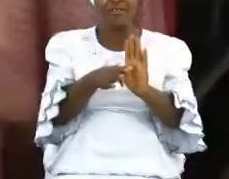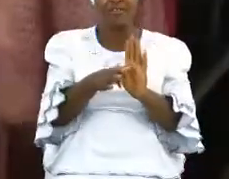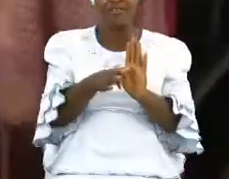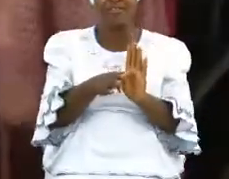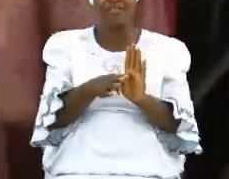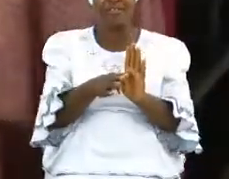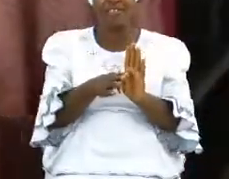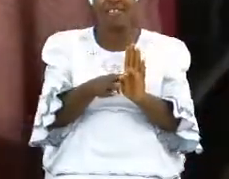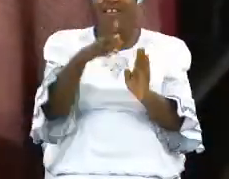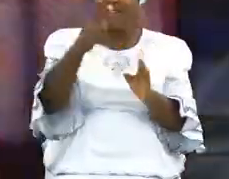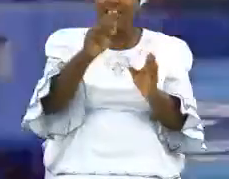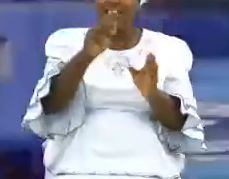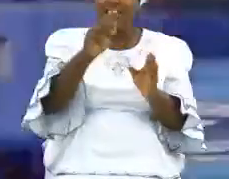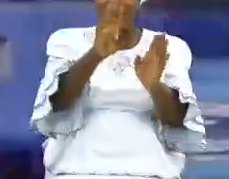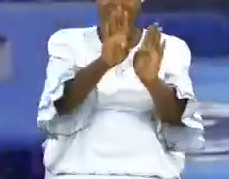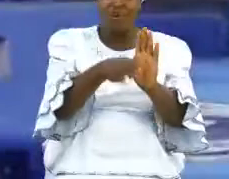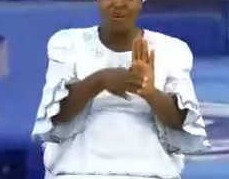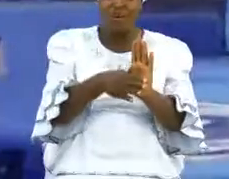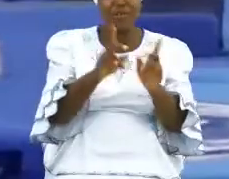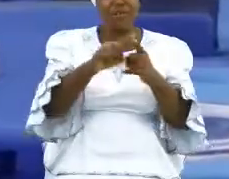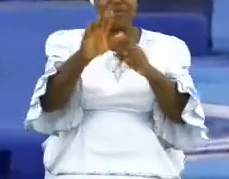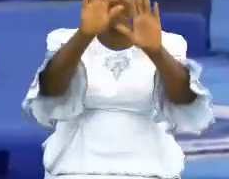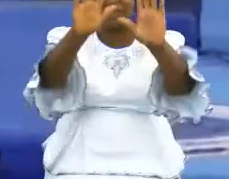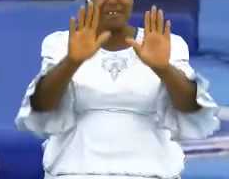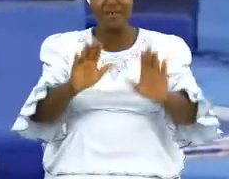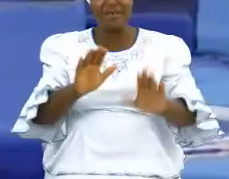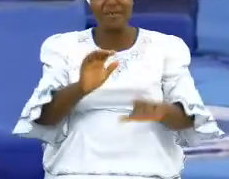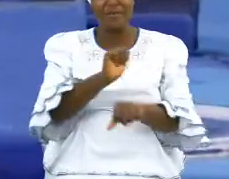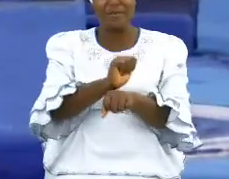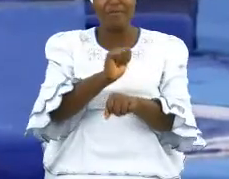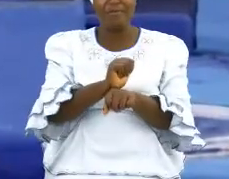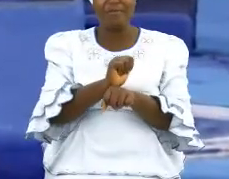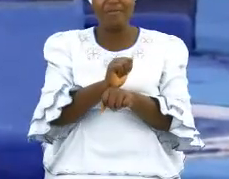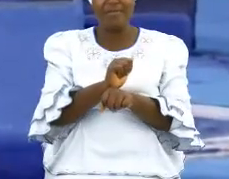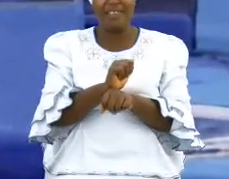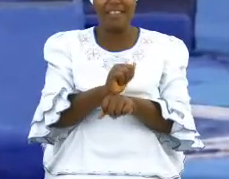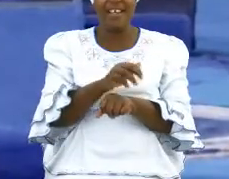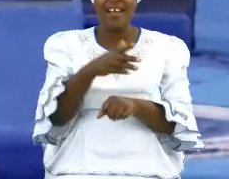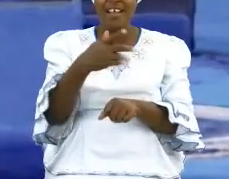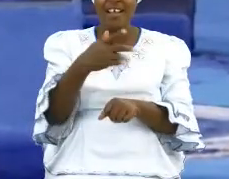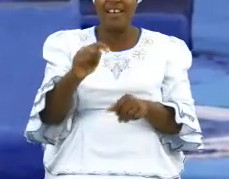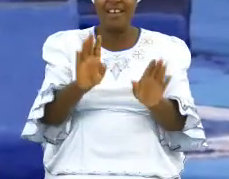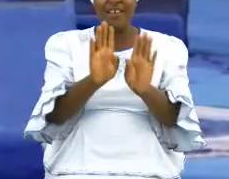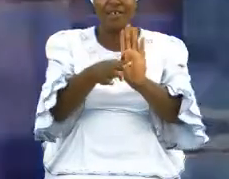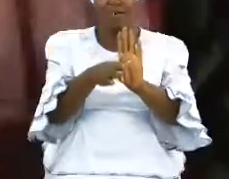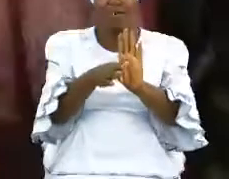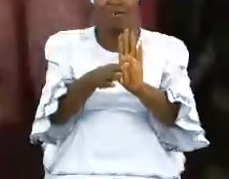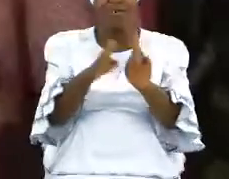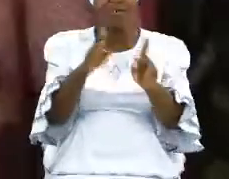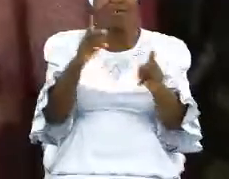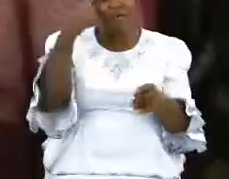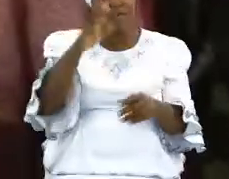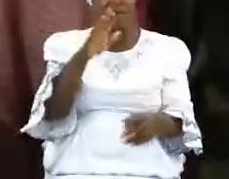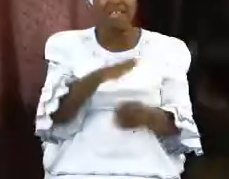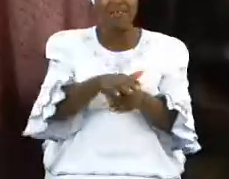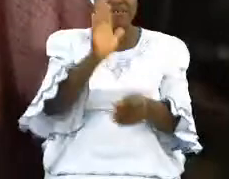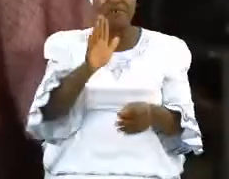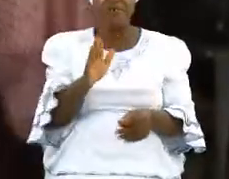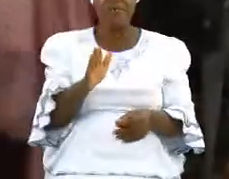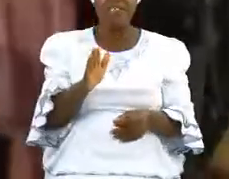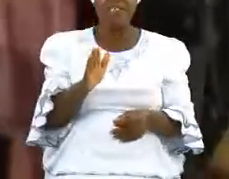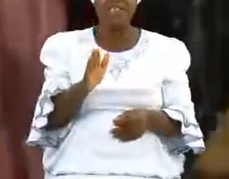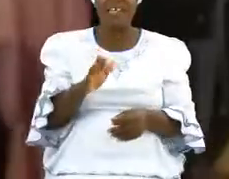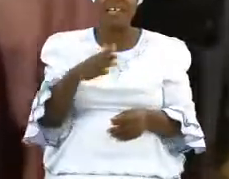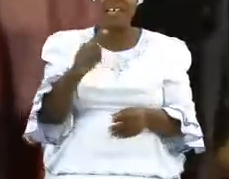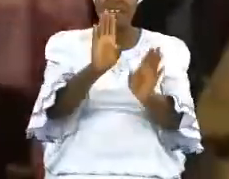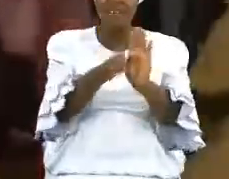the door to your miracle, the door to explosion, the door